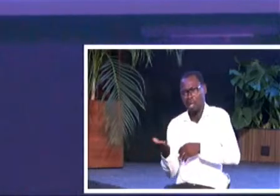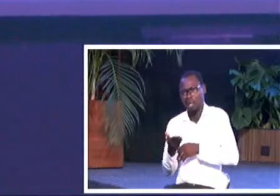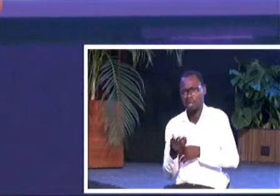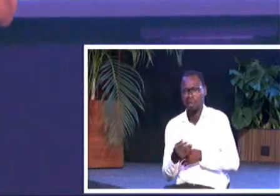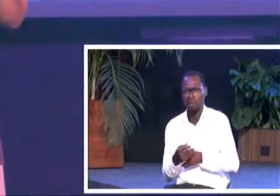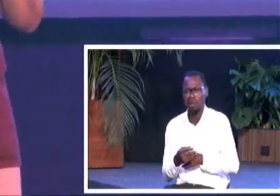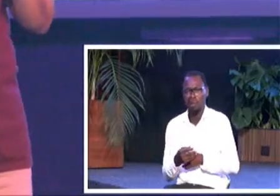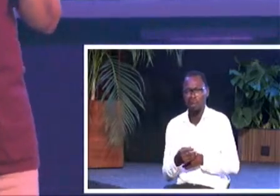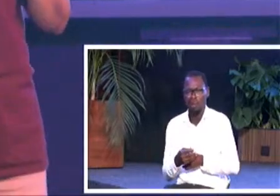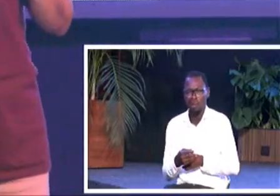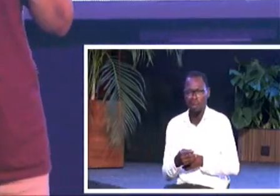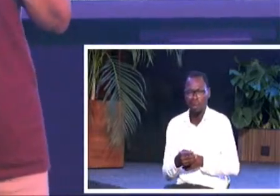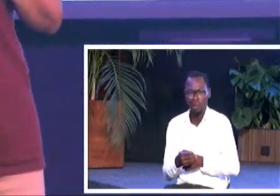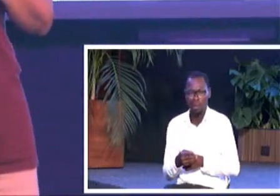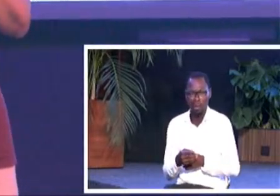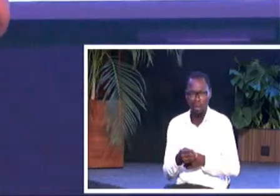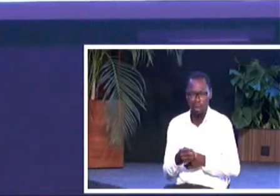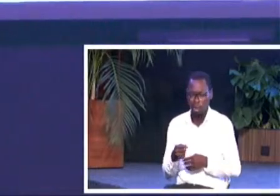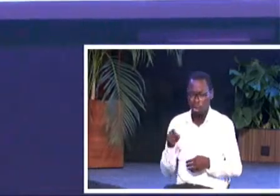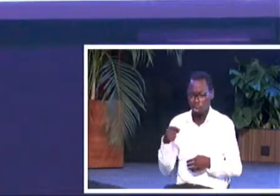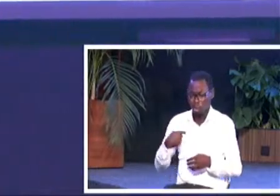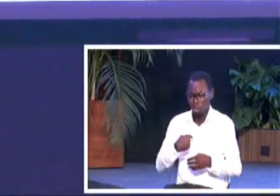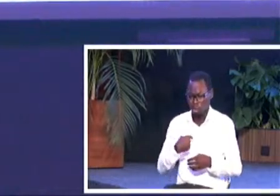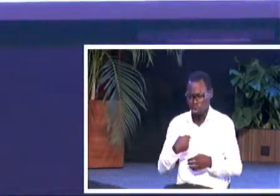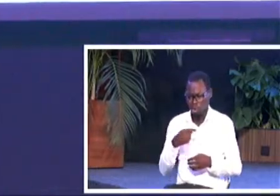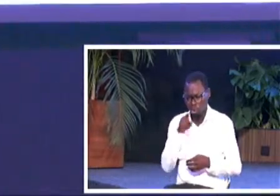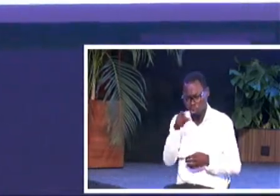You have a central point.